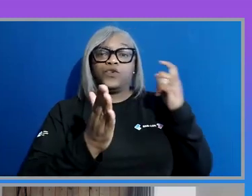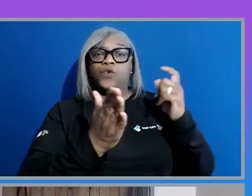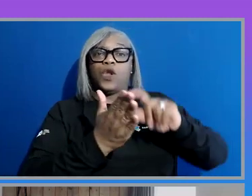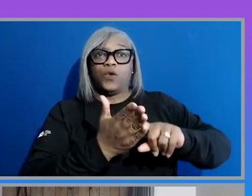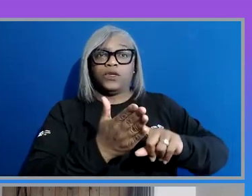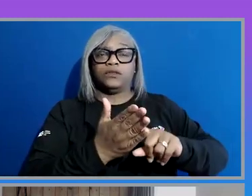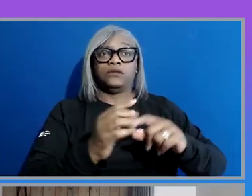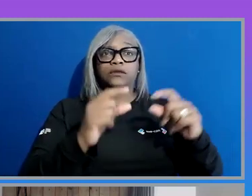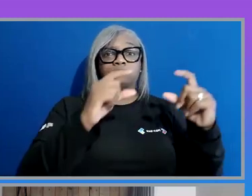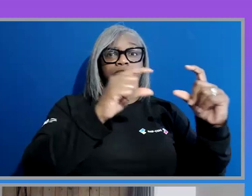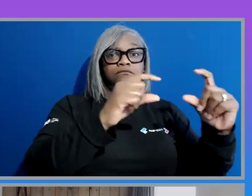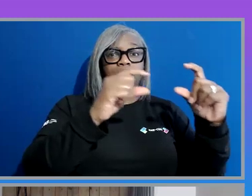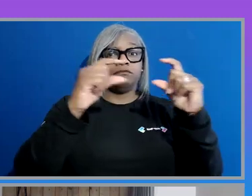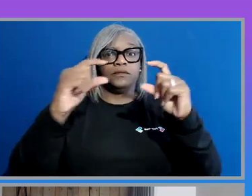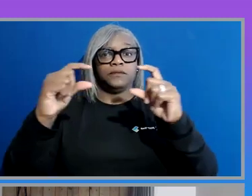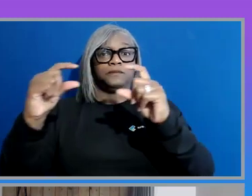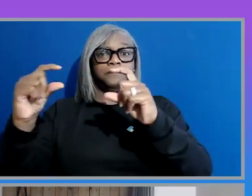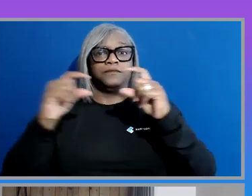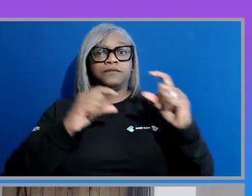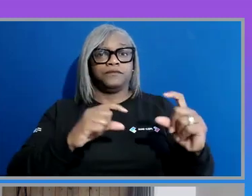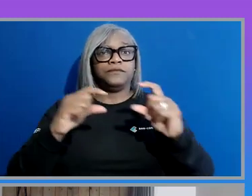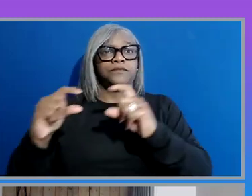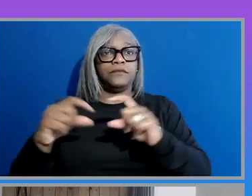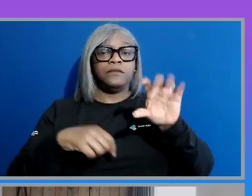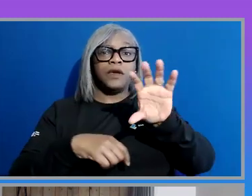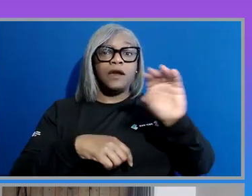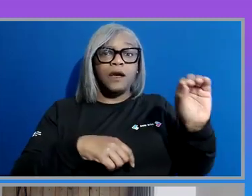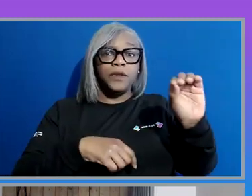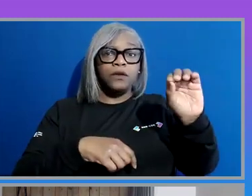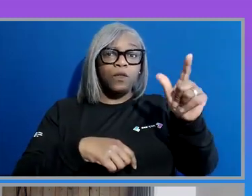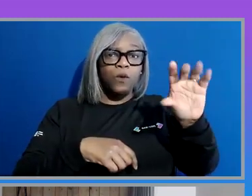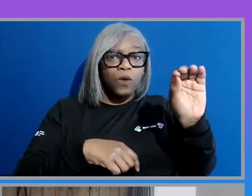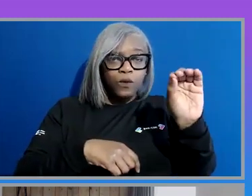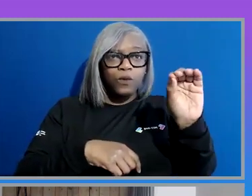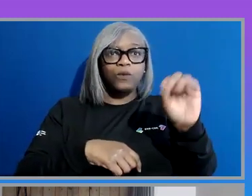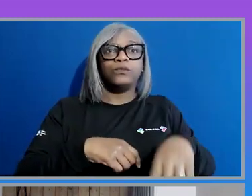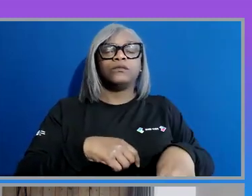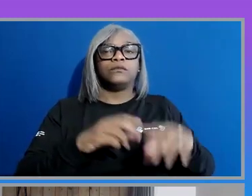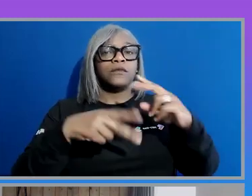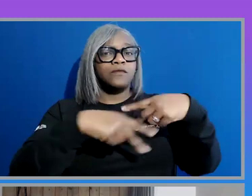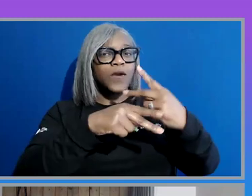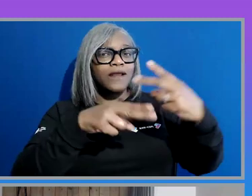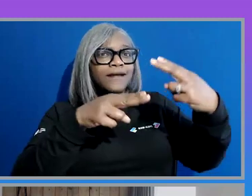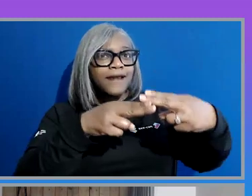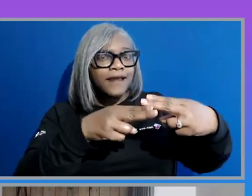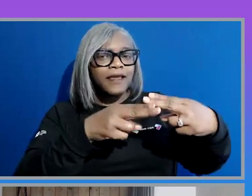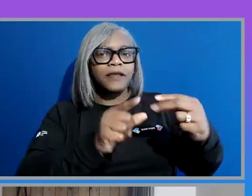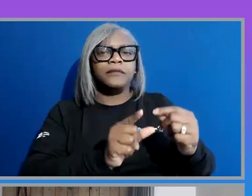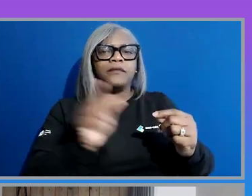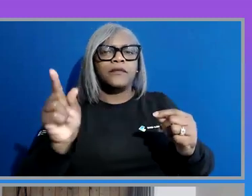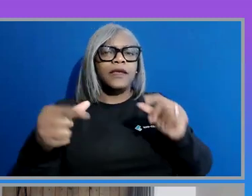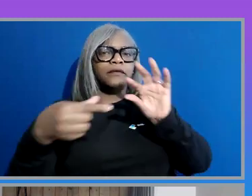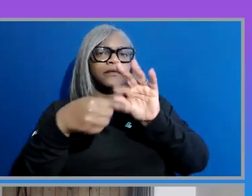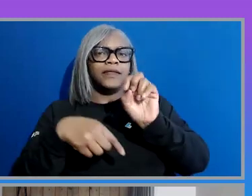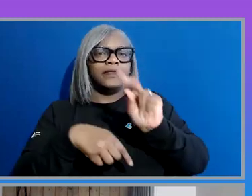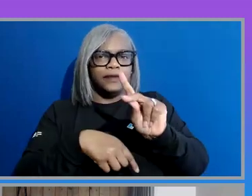with a company's logo, the name of the company's product that could be integrated, and a link that will take you to the page where